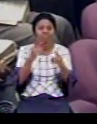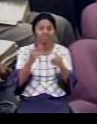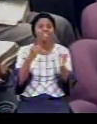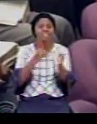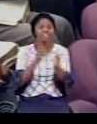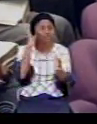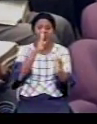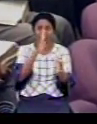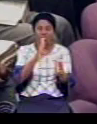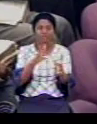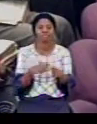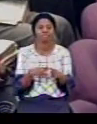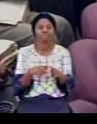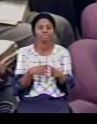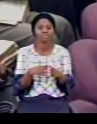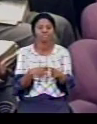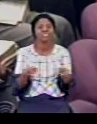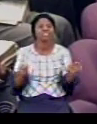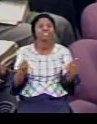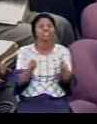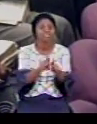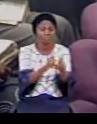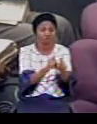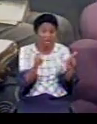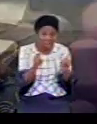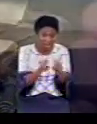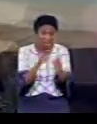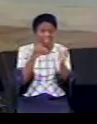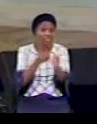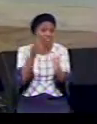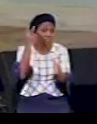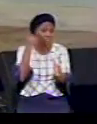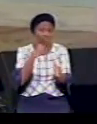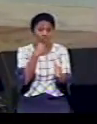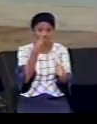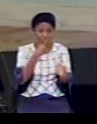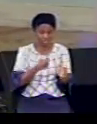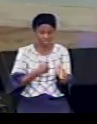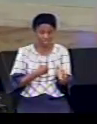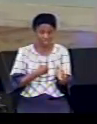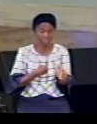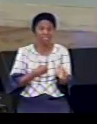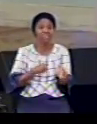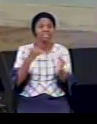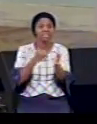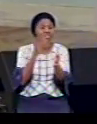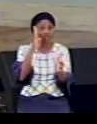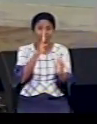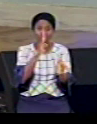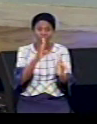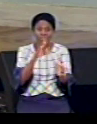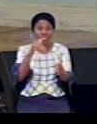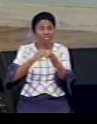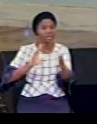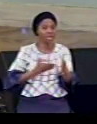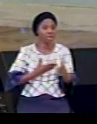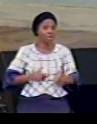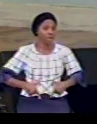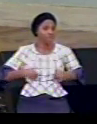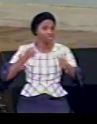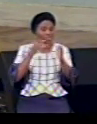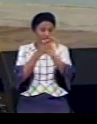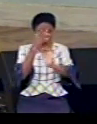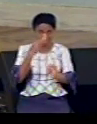It shall be even as it was told me. It shall be in our lives in